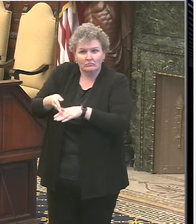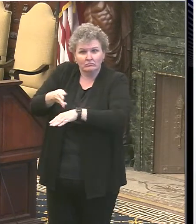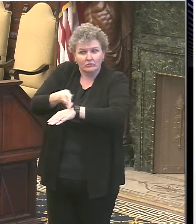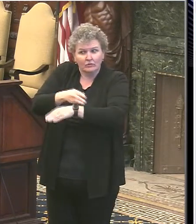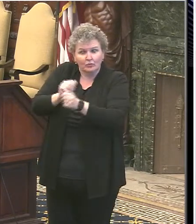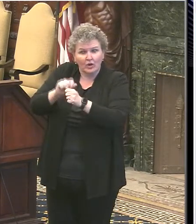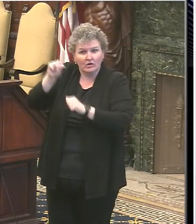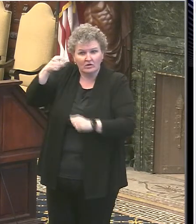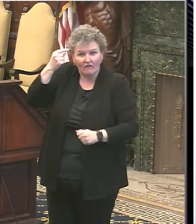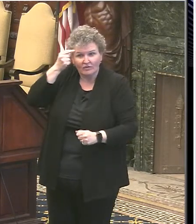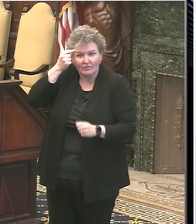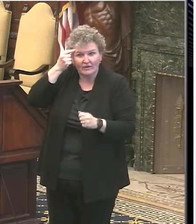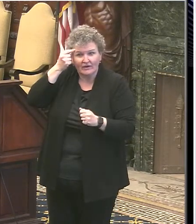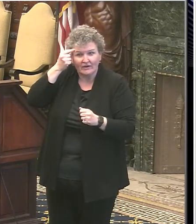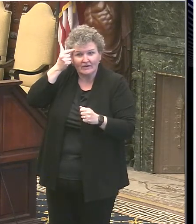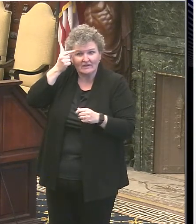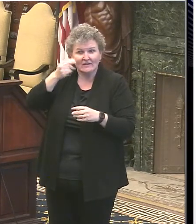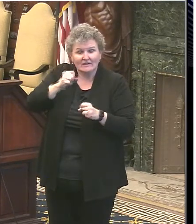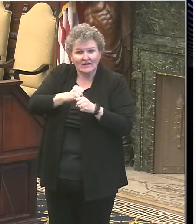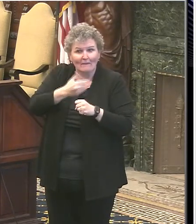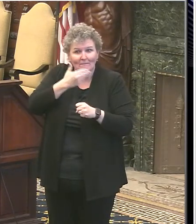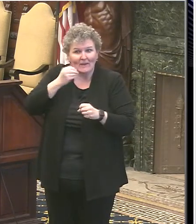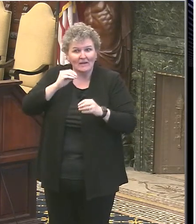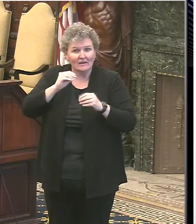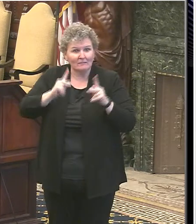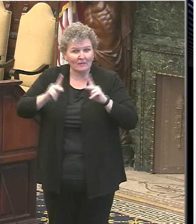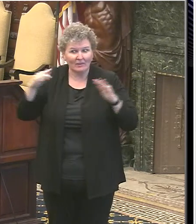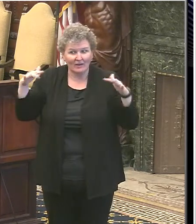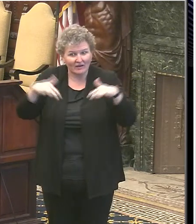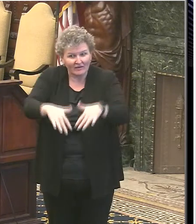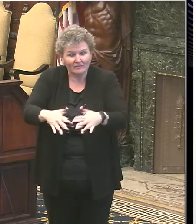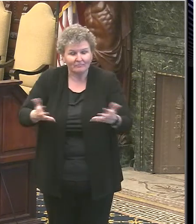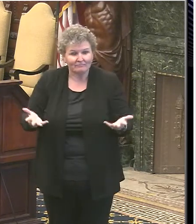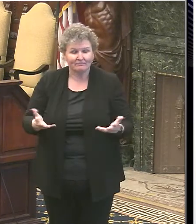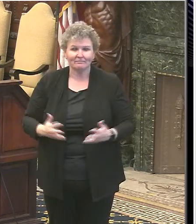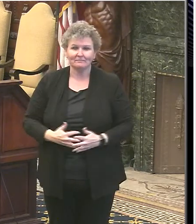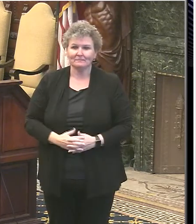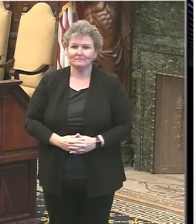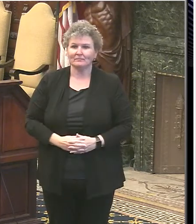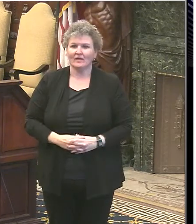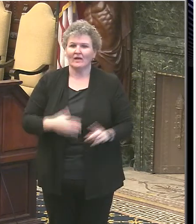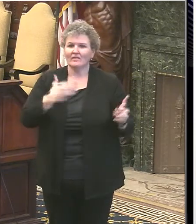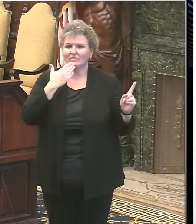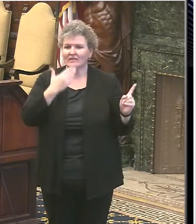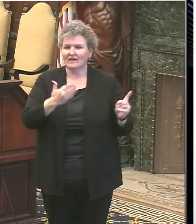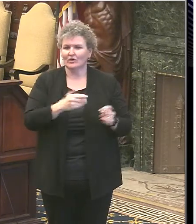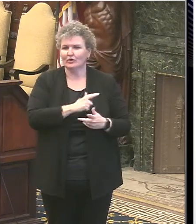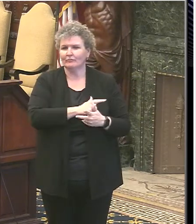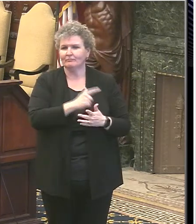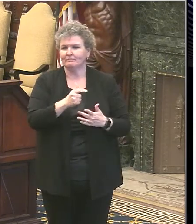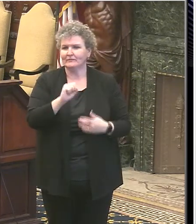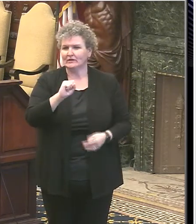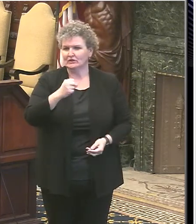people. Thank you. Thank you, Rosemary. Let's go to Sean Walsh of the